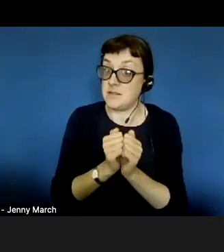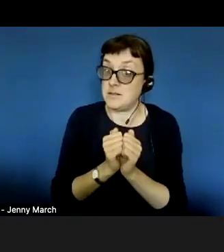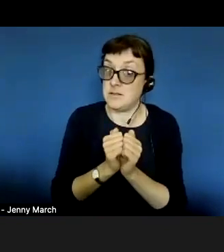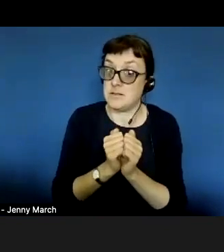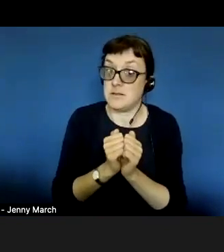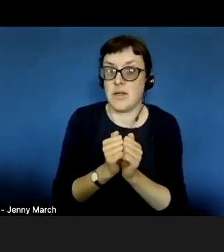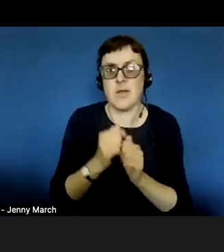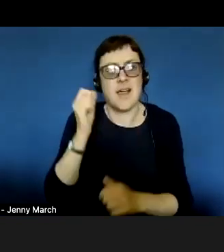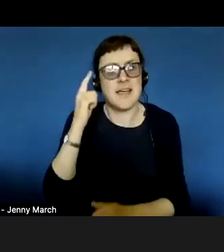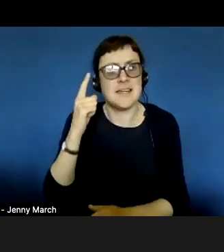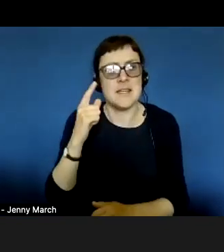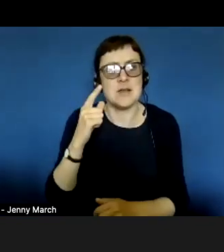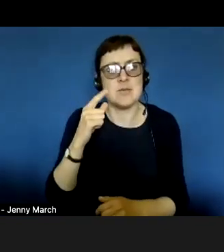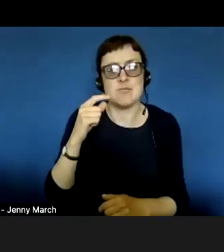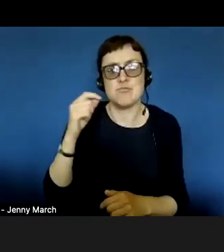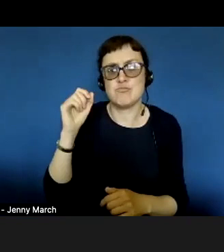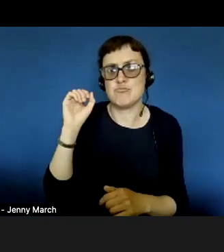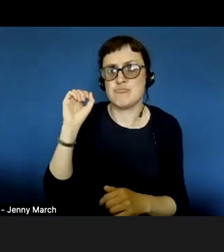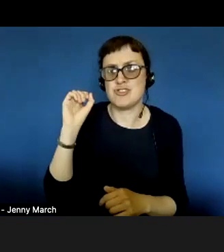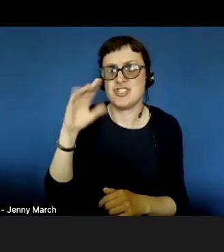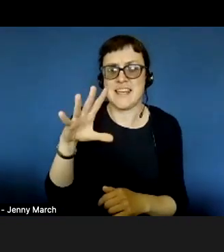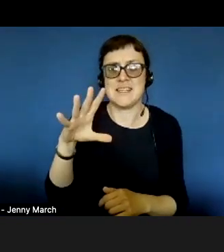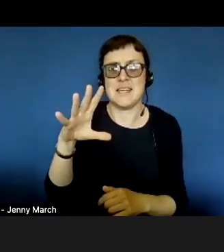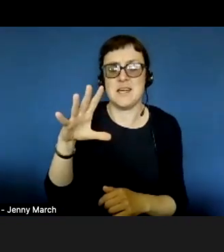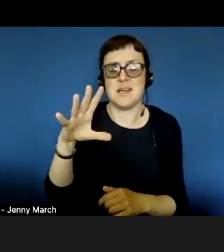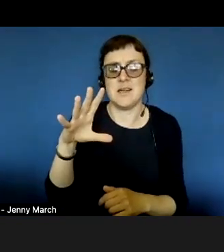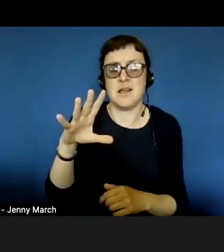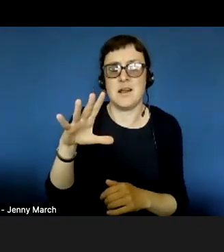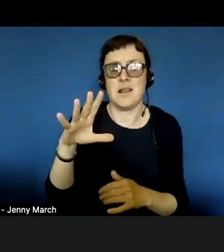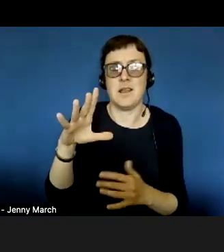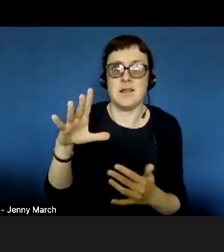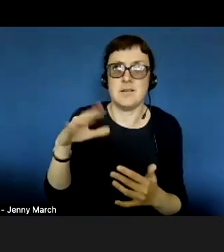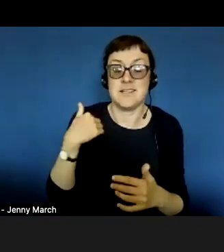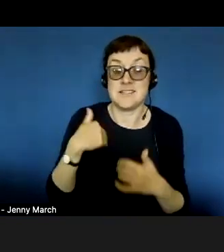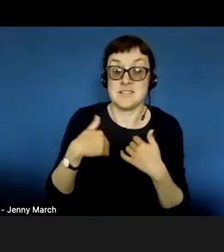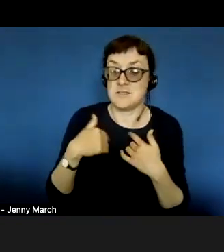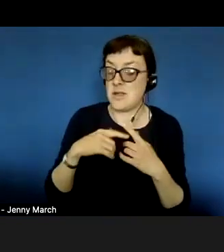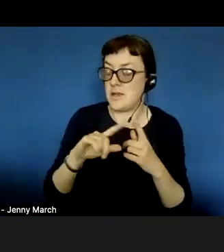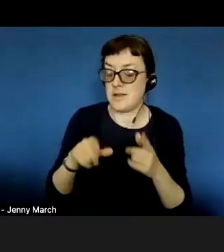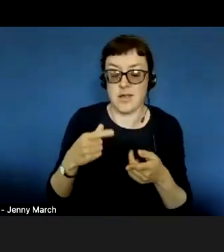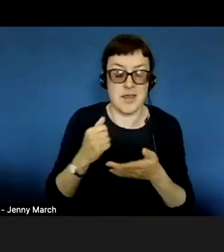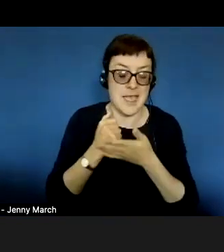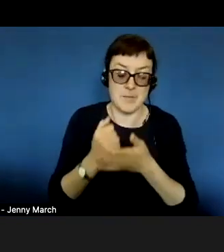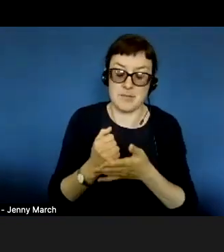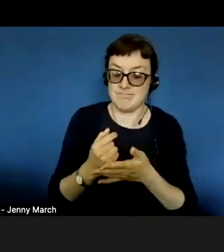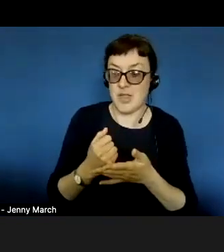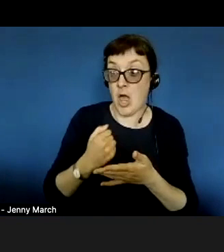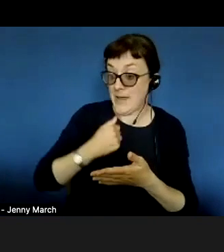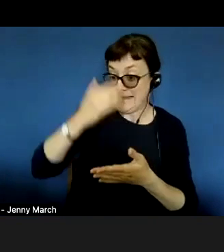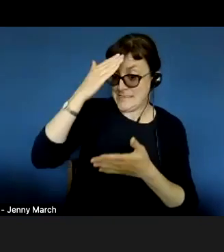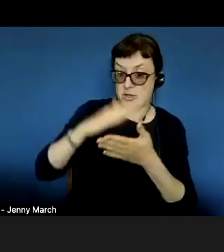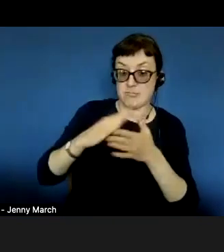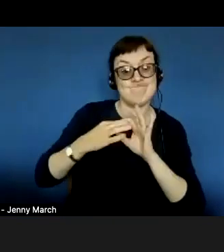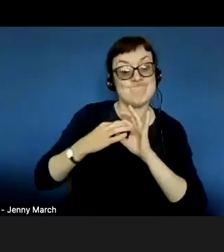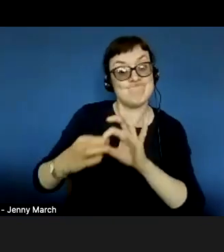which I found really interesting. And this idea of, we can't help but connect our own experience, because that's